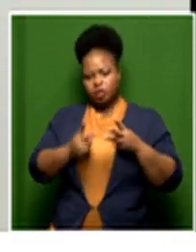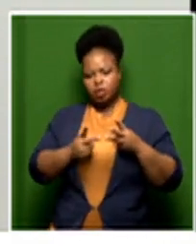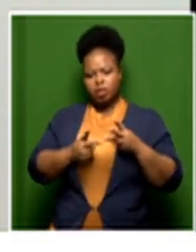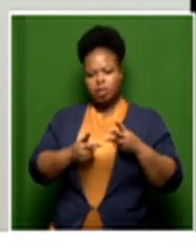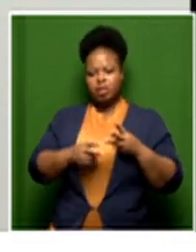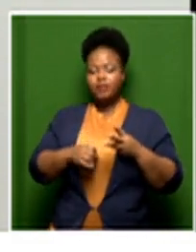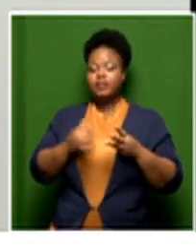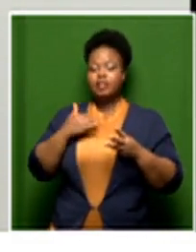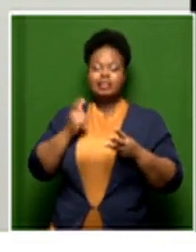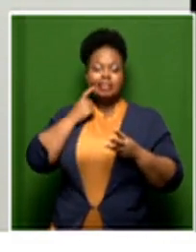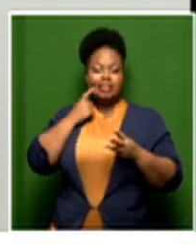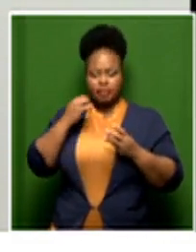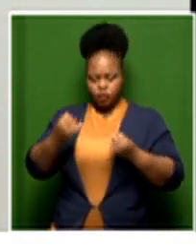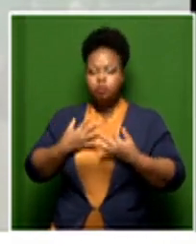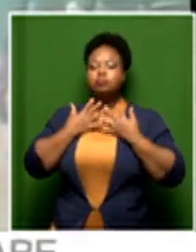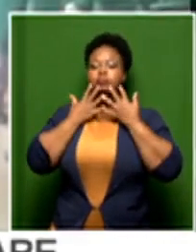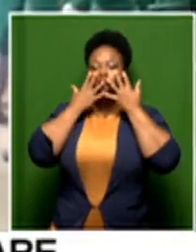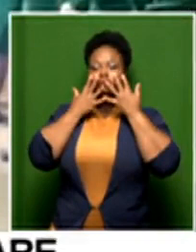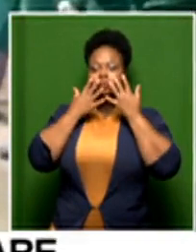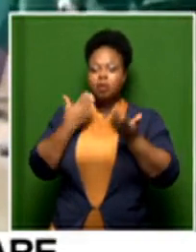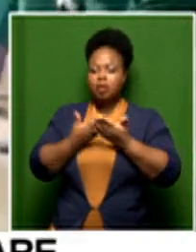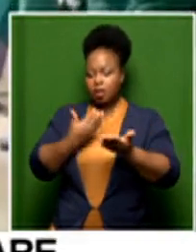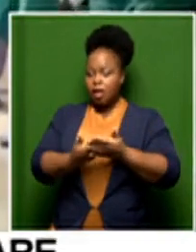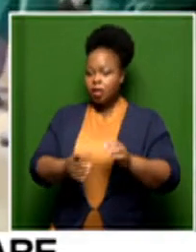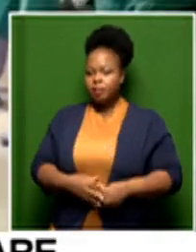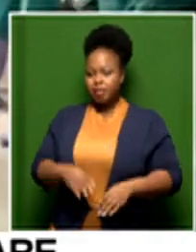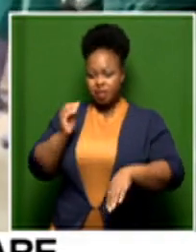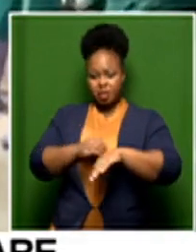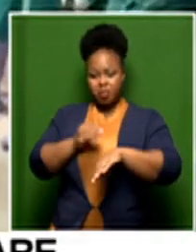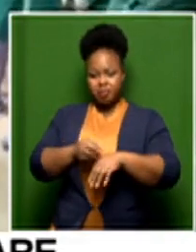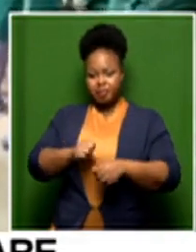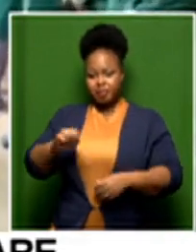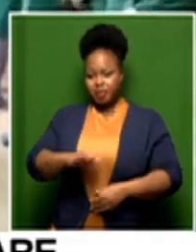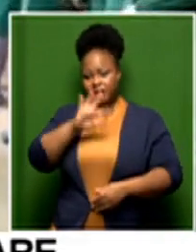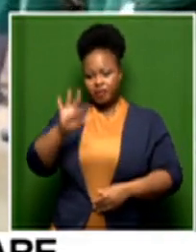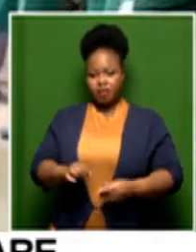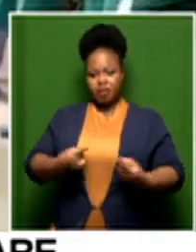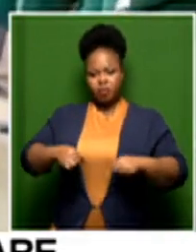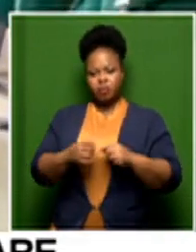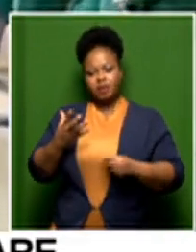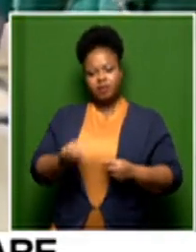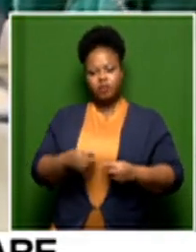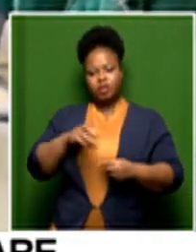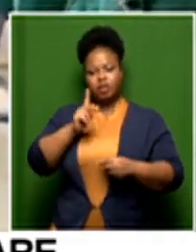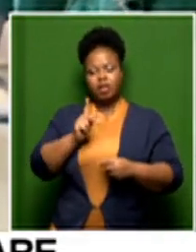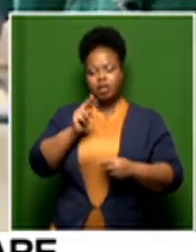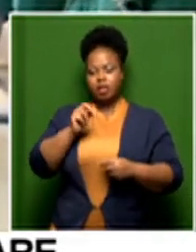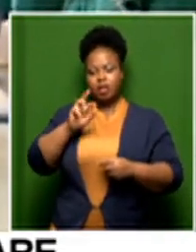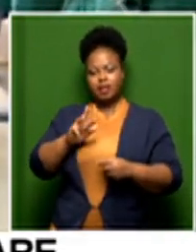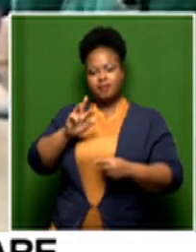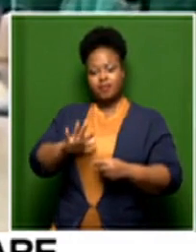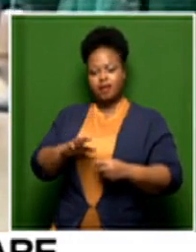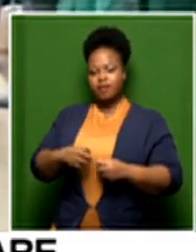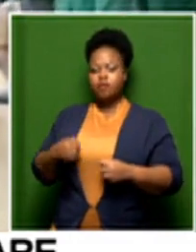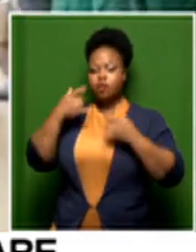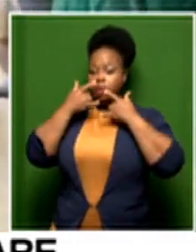filtration efficiency of a particular mask. The problems that South Africa has had with the KN95 mask, or the